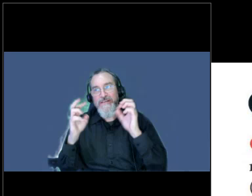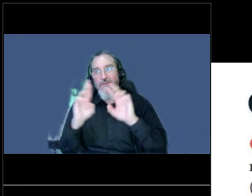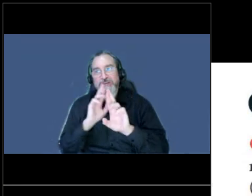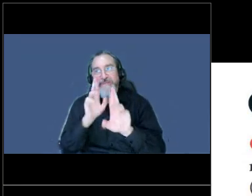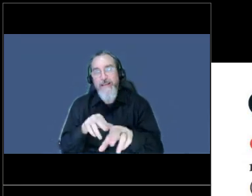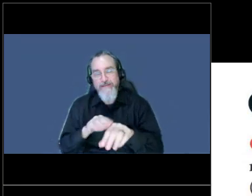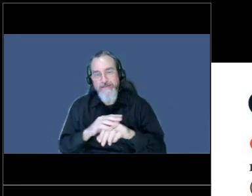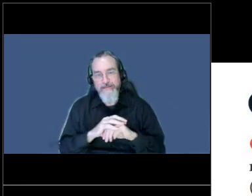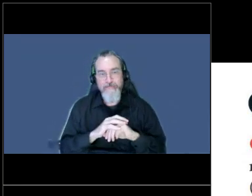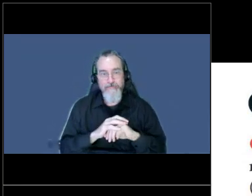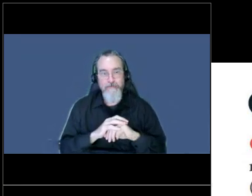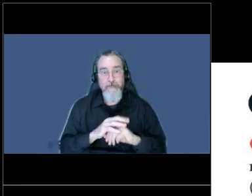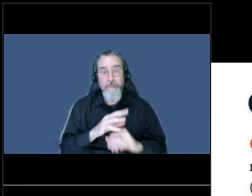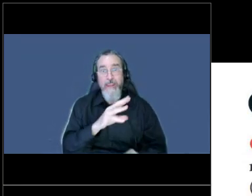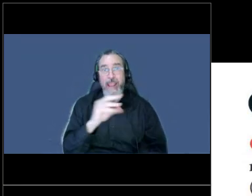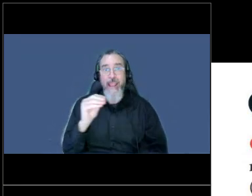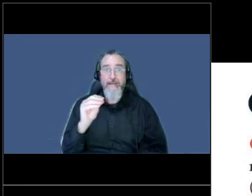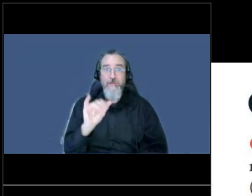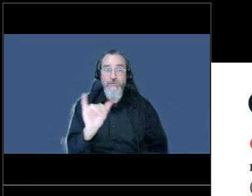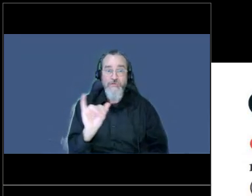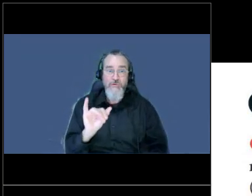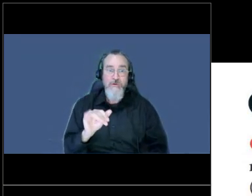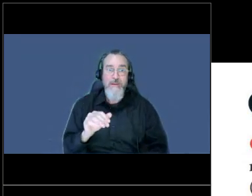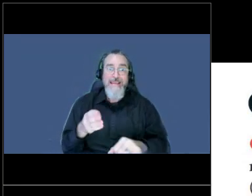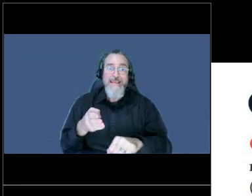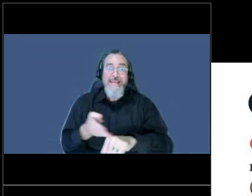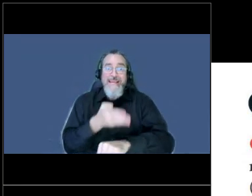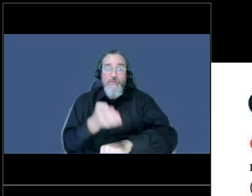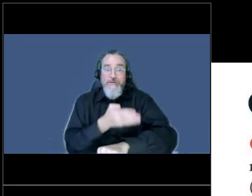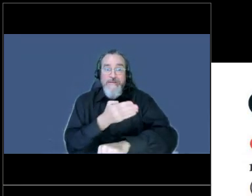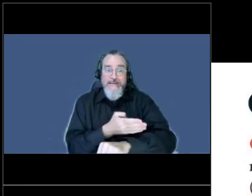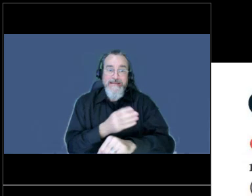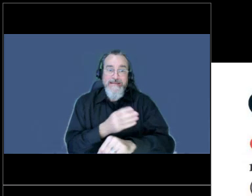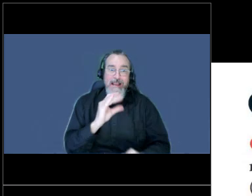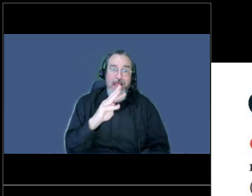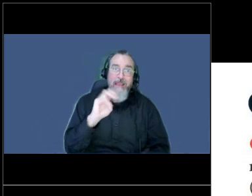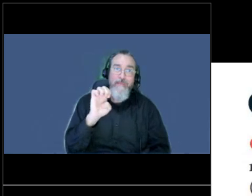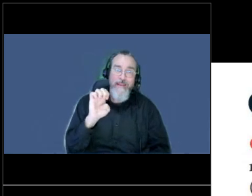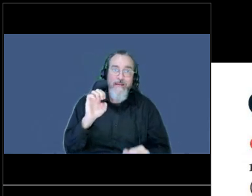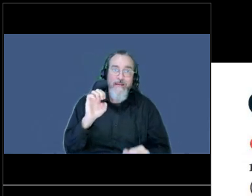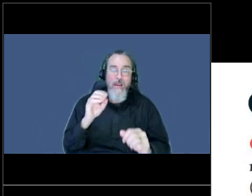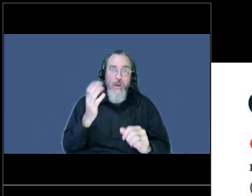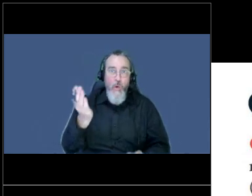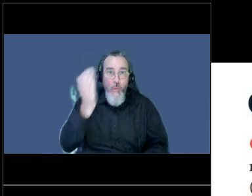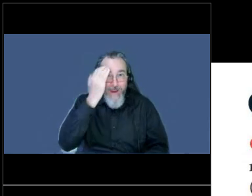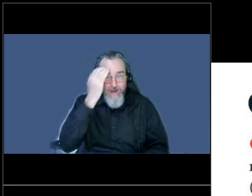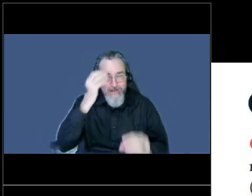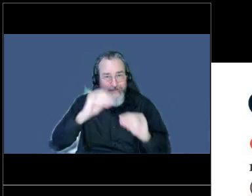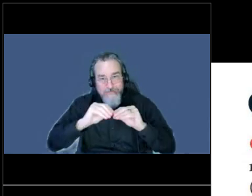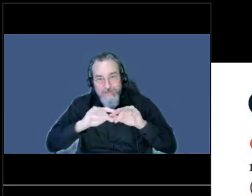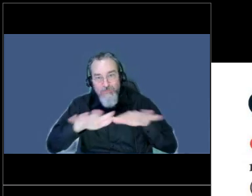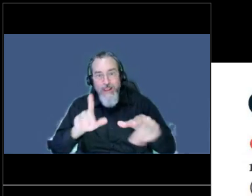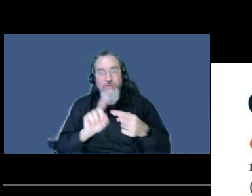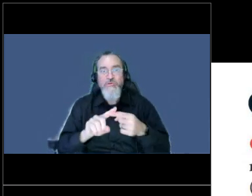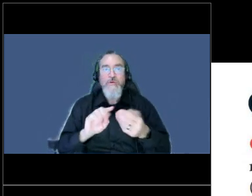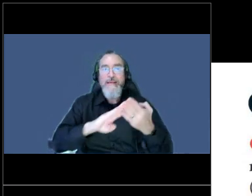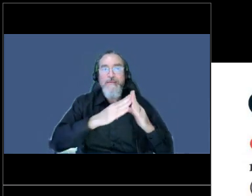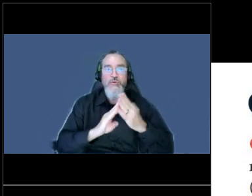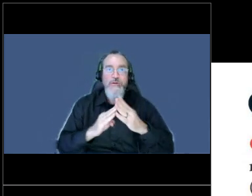and also increasing climate and coastal resilience awareness through community education and outreach. And